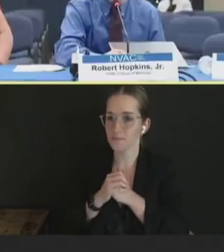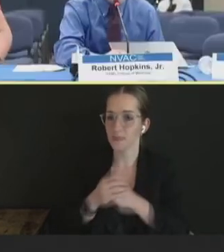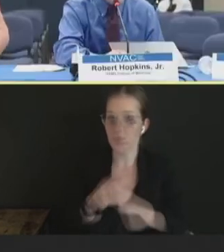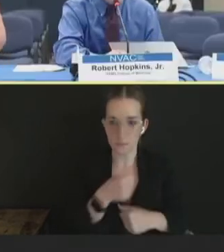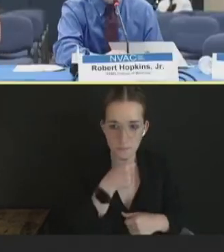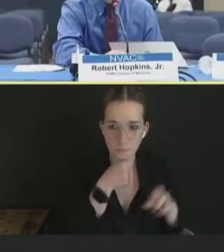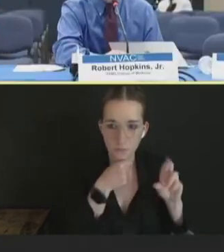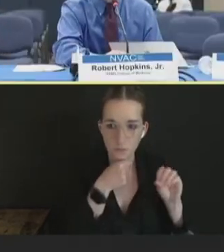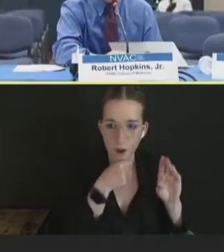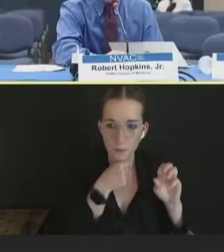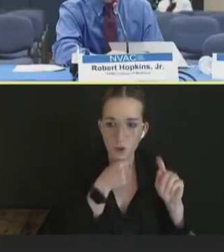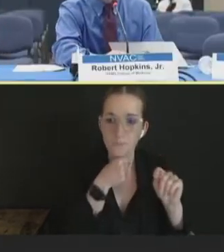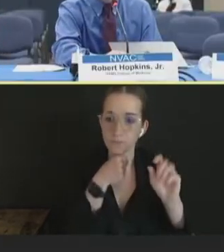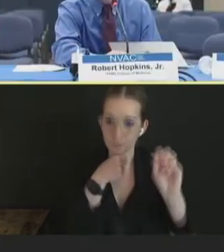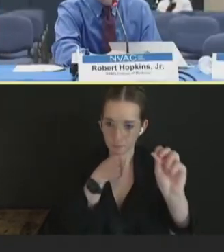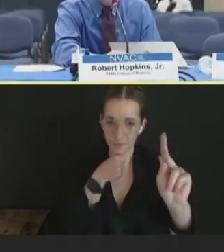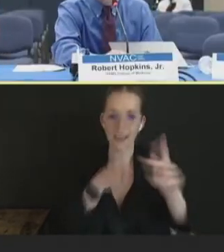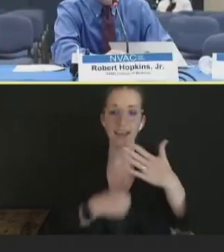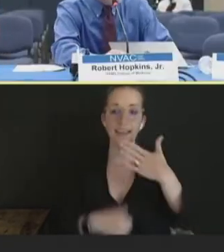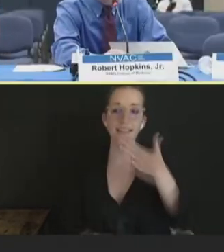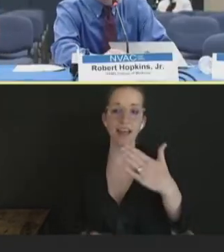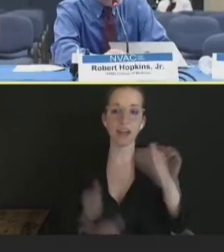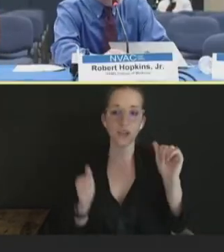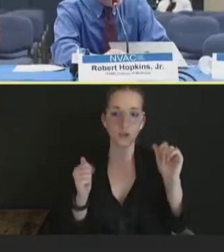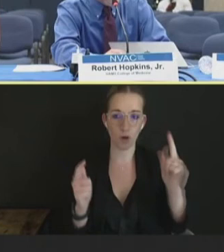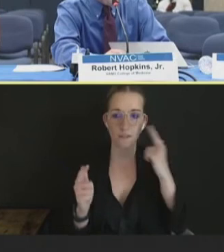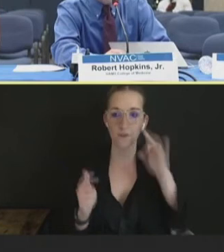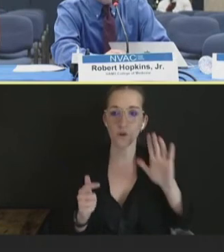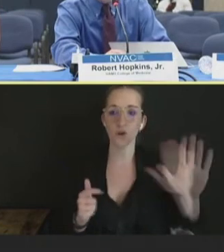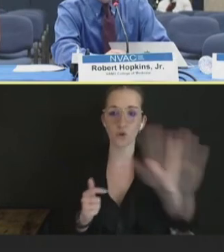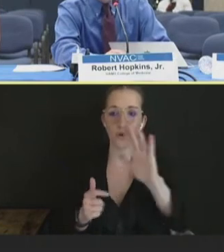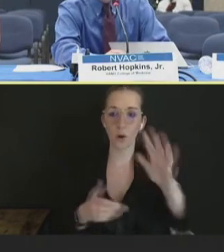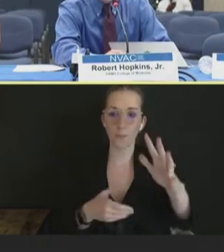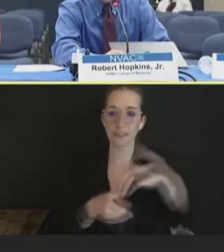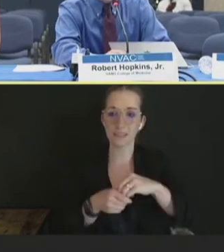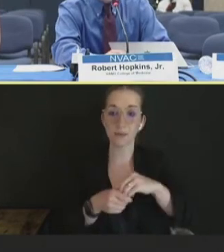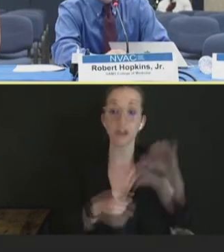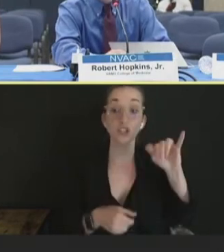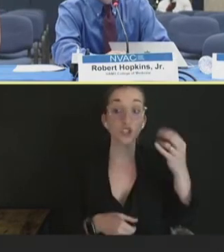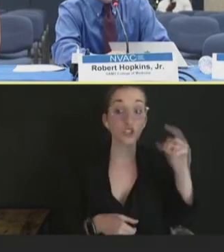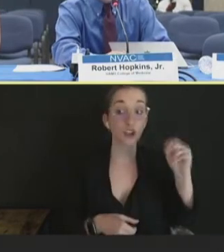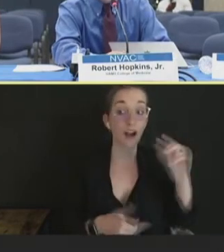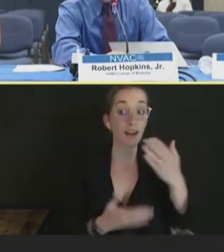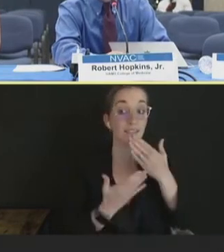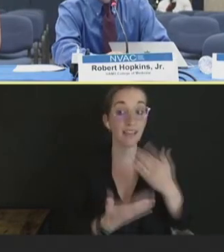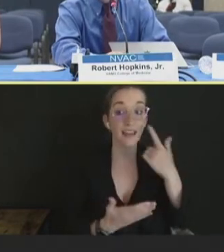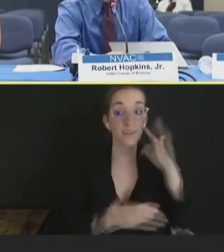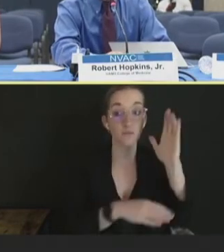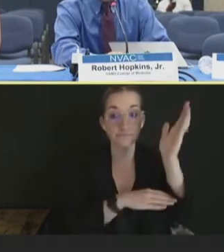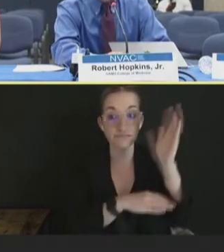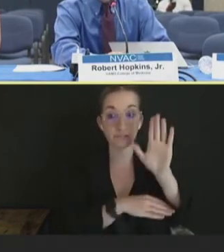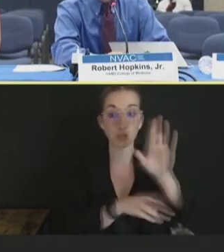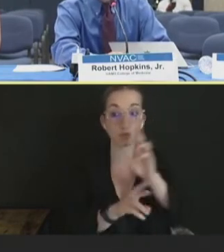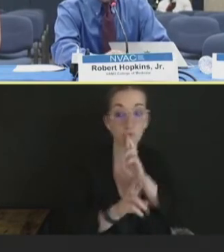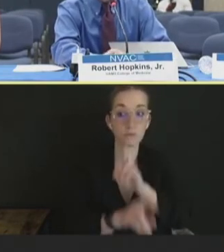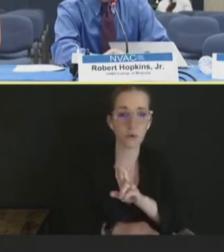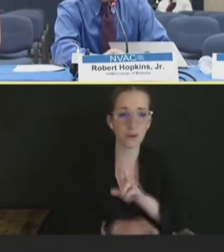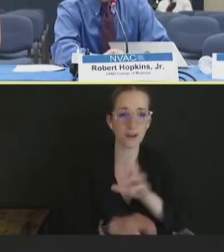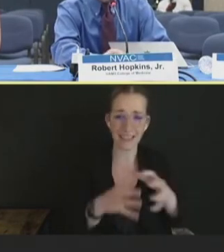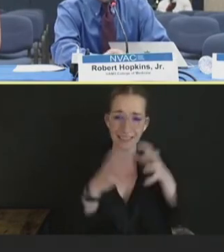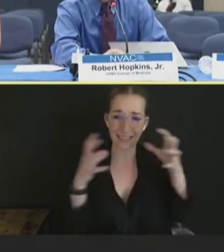All right. Thank you all for your participation, John. Thank you for your report. Lots of work has gone into this